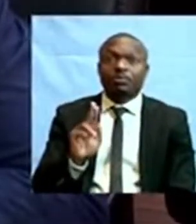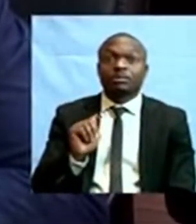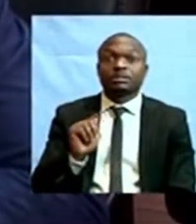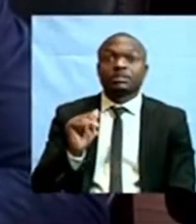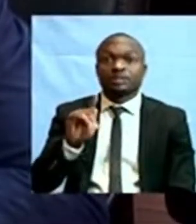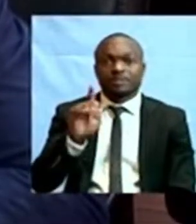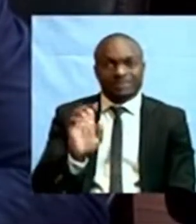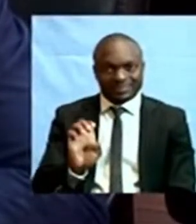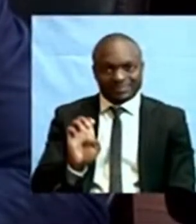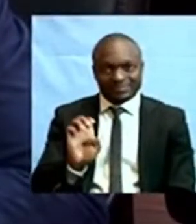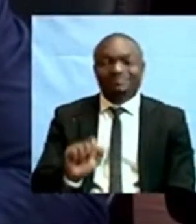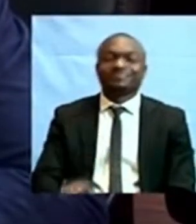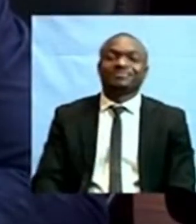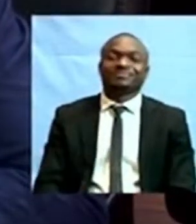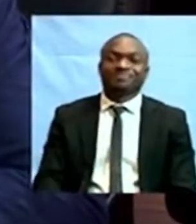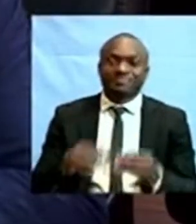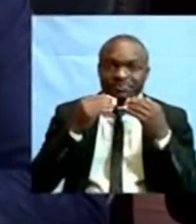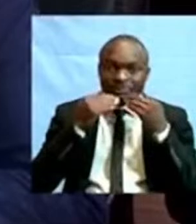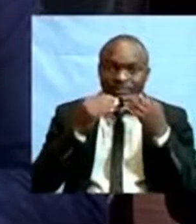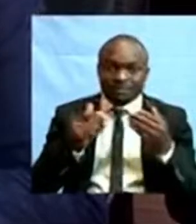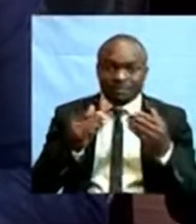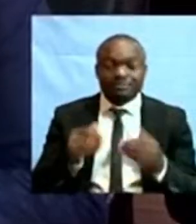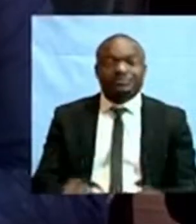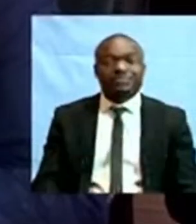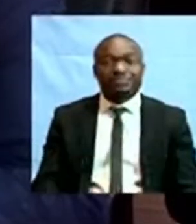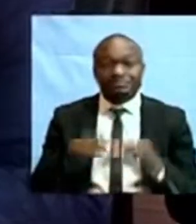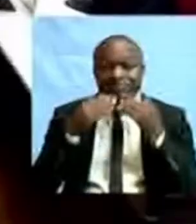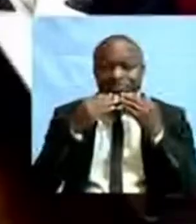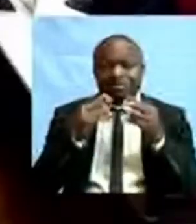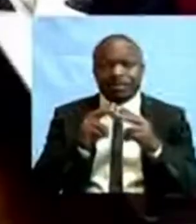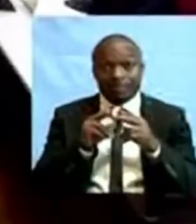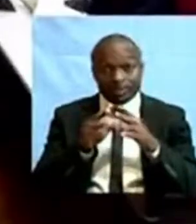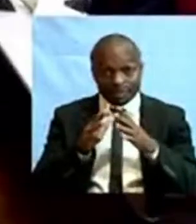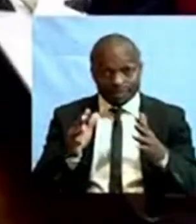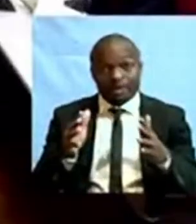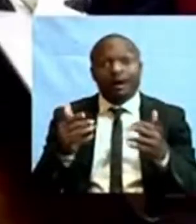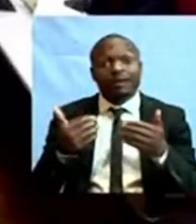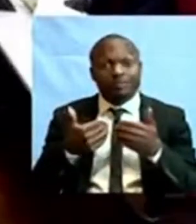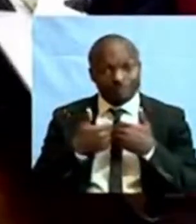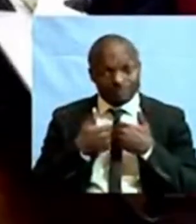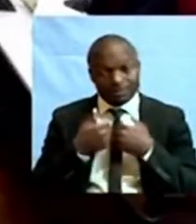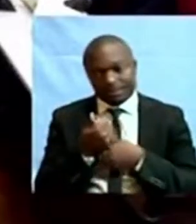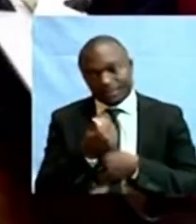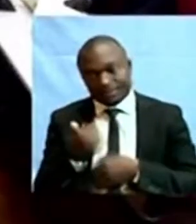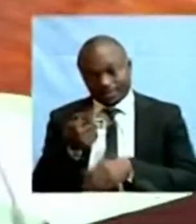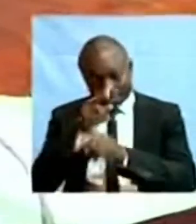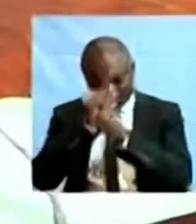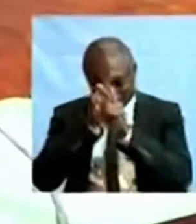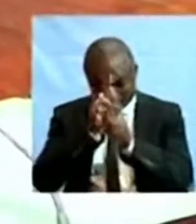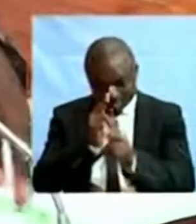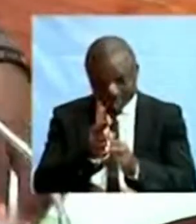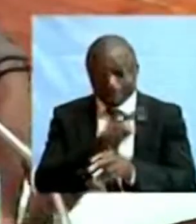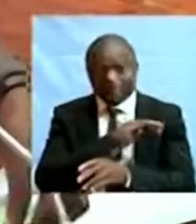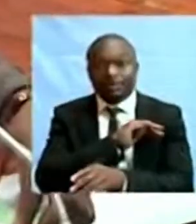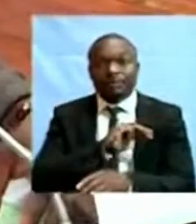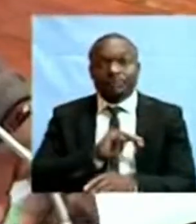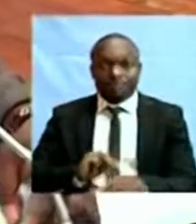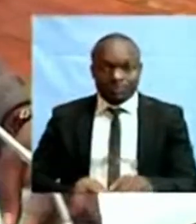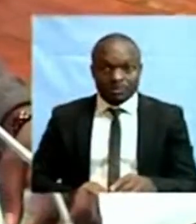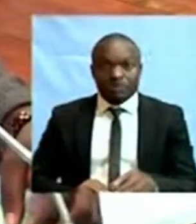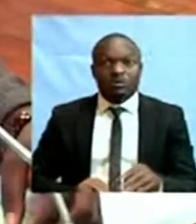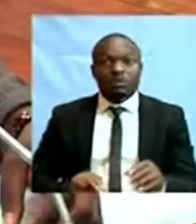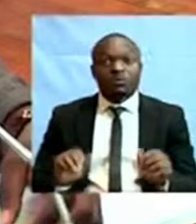of the Komboka ceremony. Thank you. Thank you so much. We have our other honorable colleague who's with